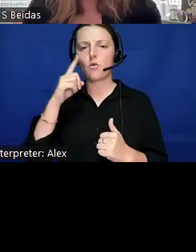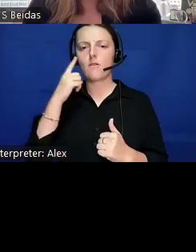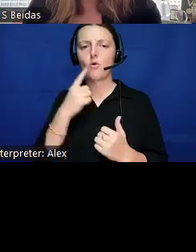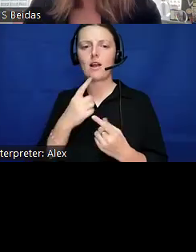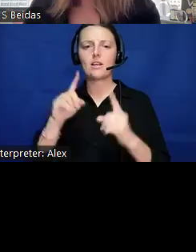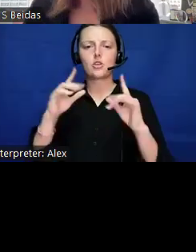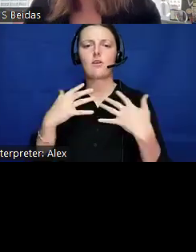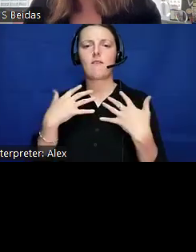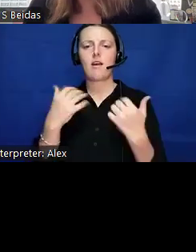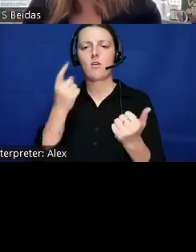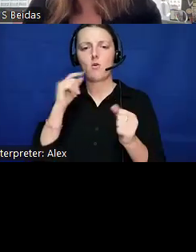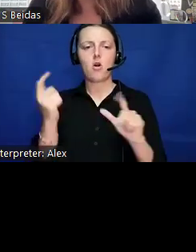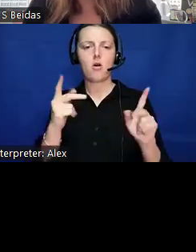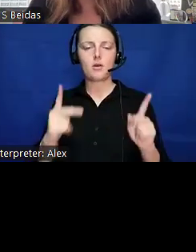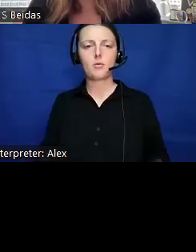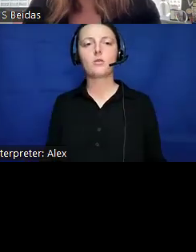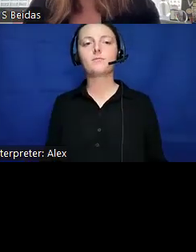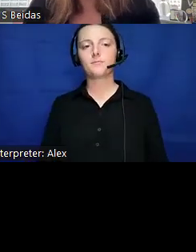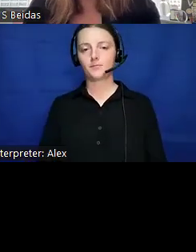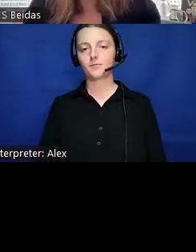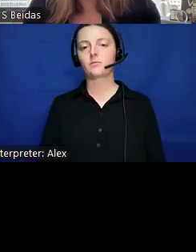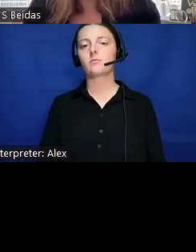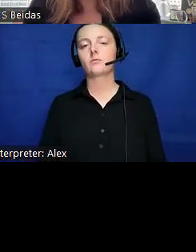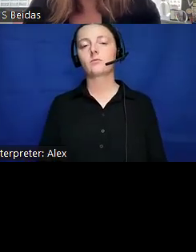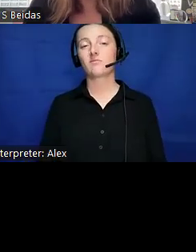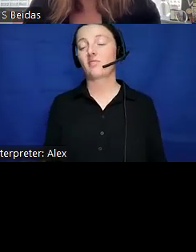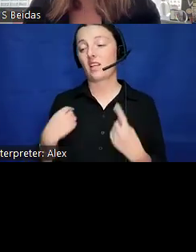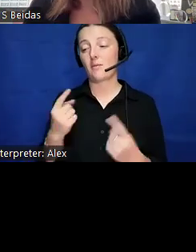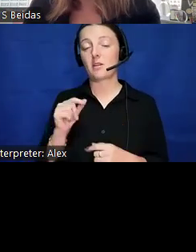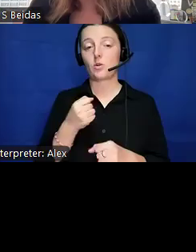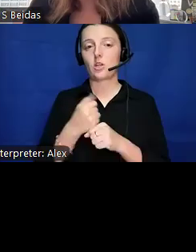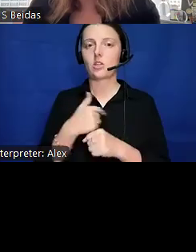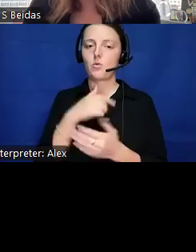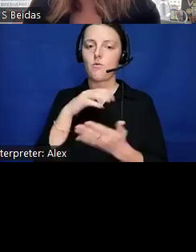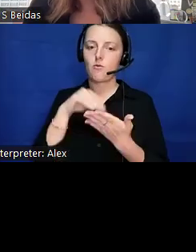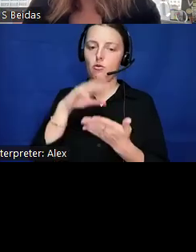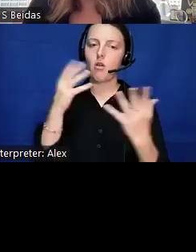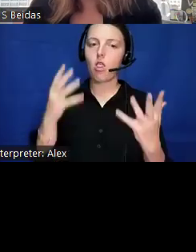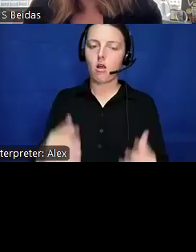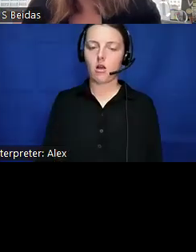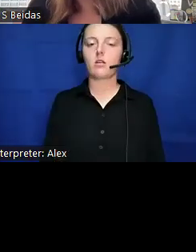people. I think we've also learned a lot over the past 20 years about where the field has gone and